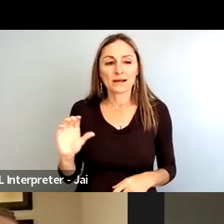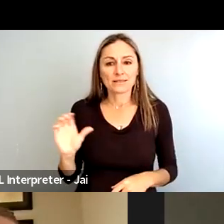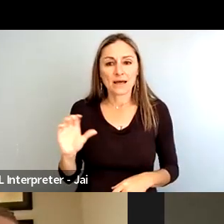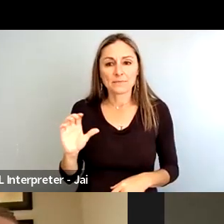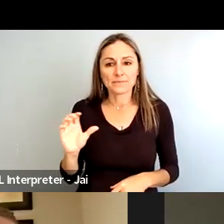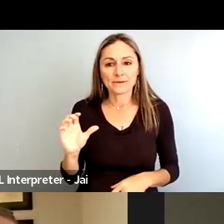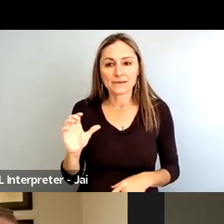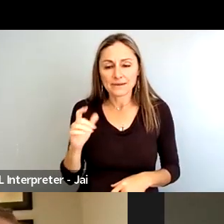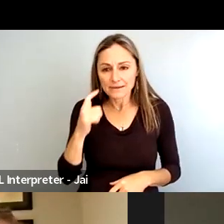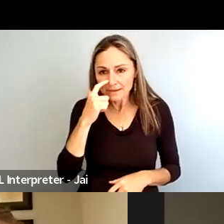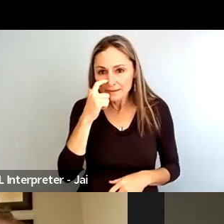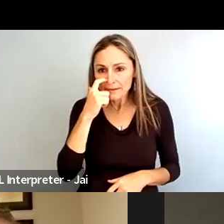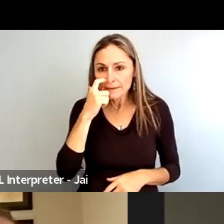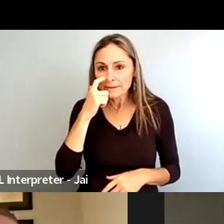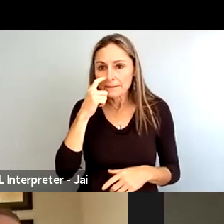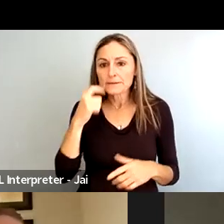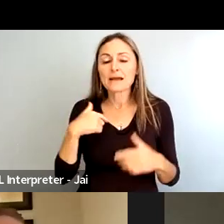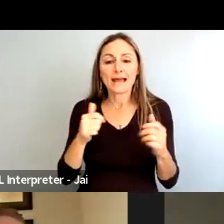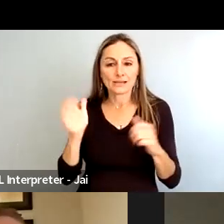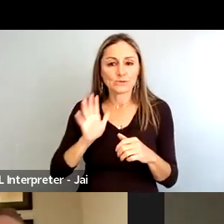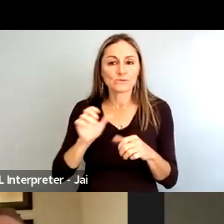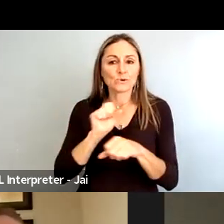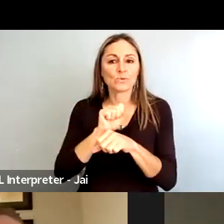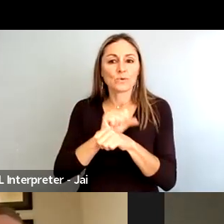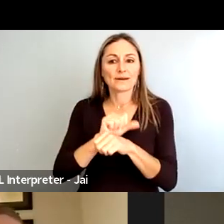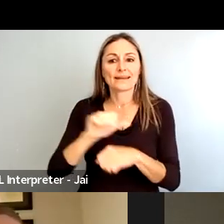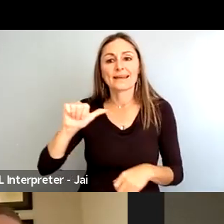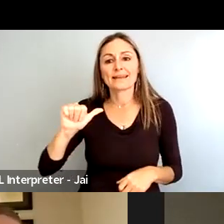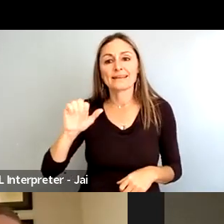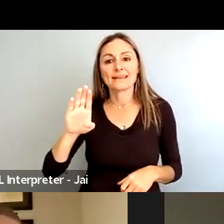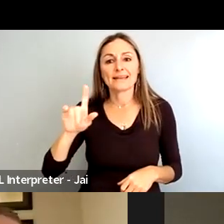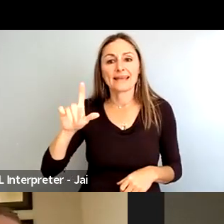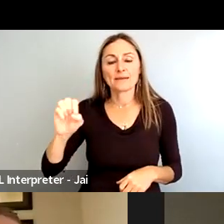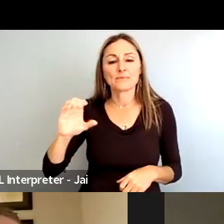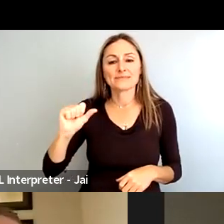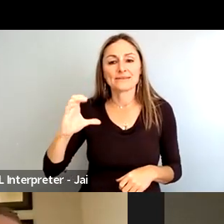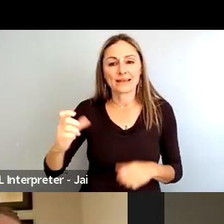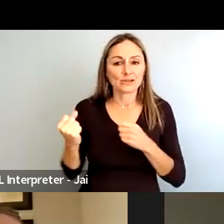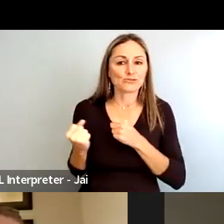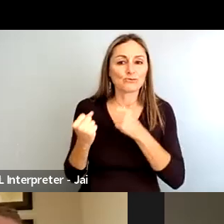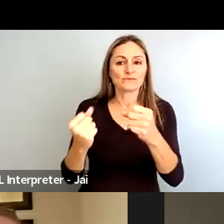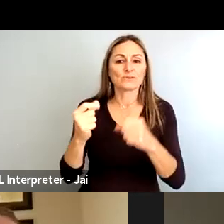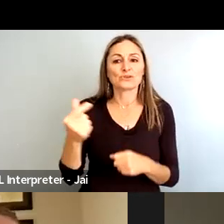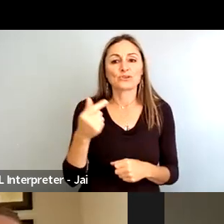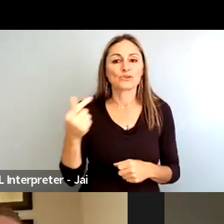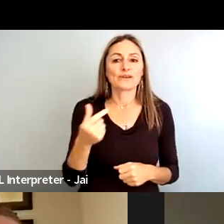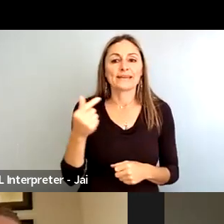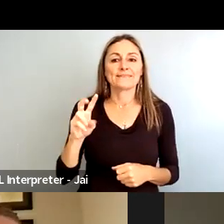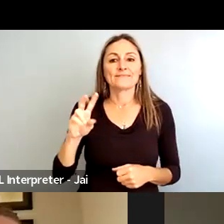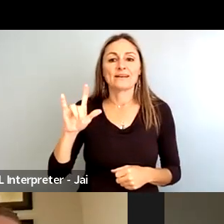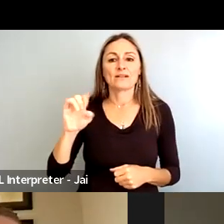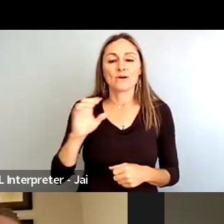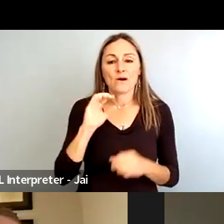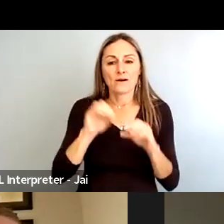Cameron Fowler, who used to work at Able, South Carolina, drove up to the Greenville office for an event up there. So I was kind of